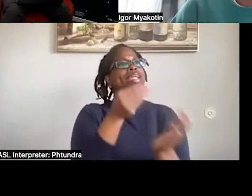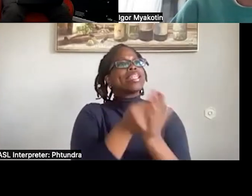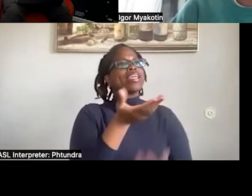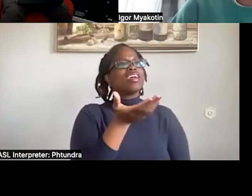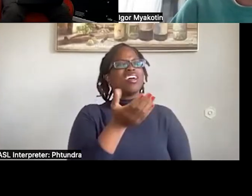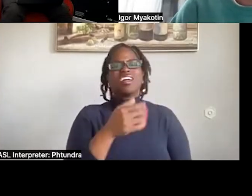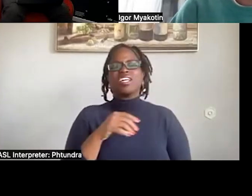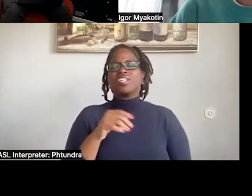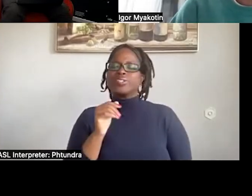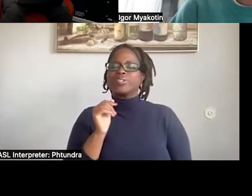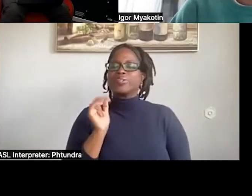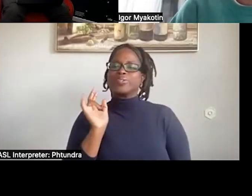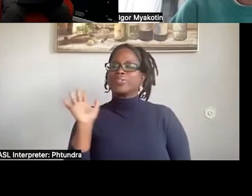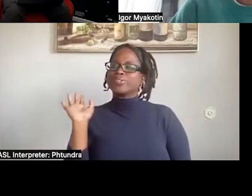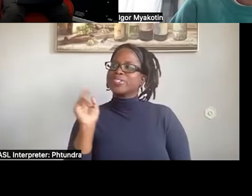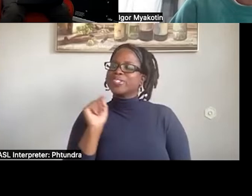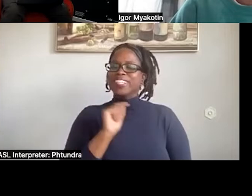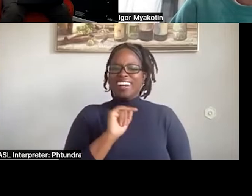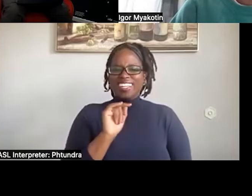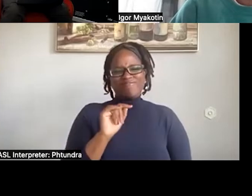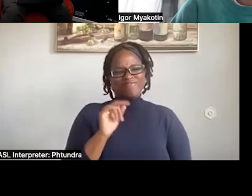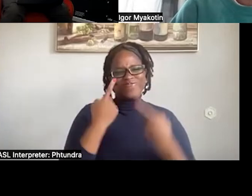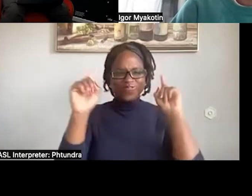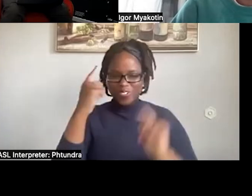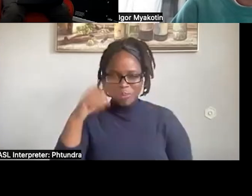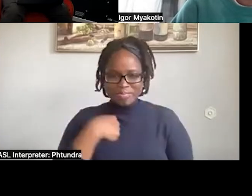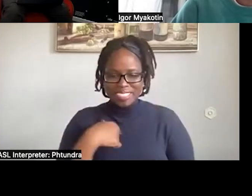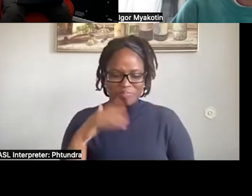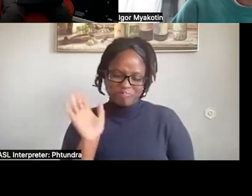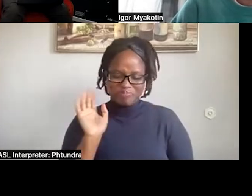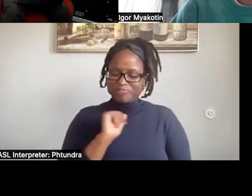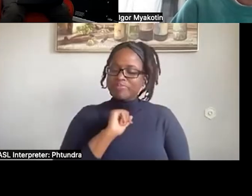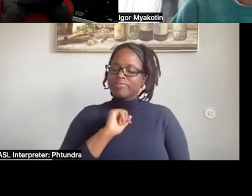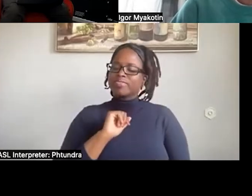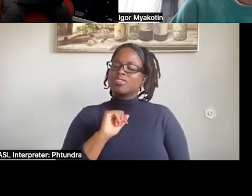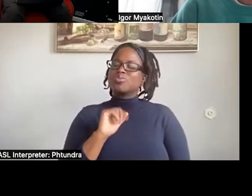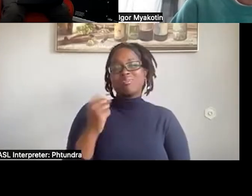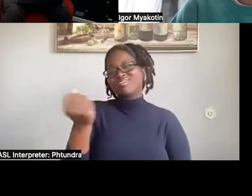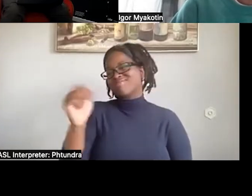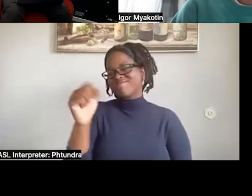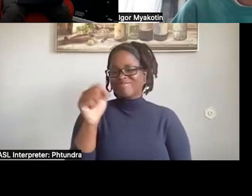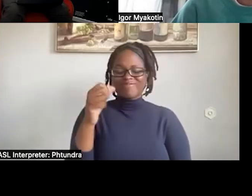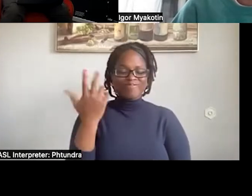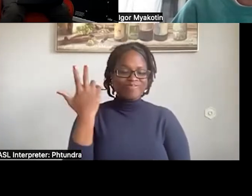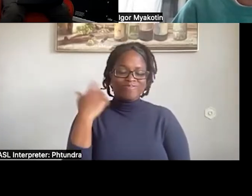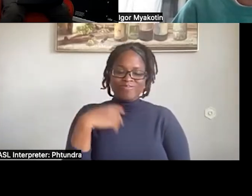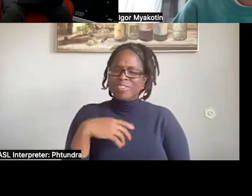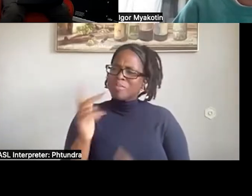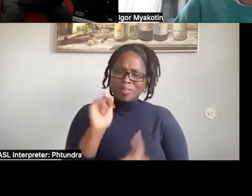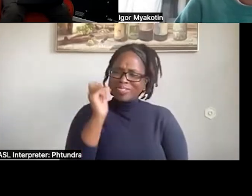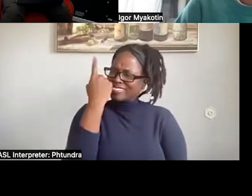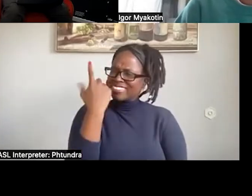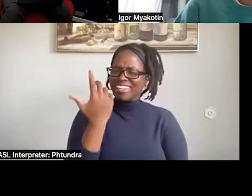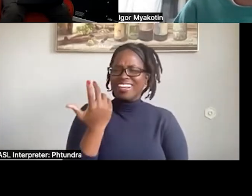be that rich otherwise. So that never worked for me, really. But yeah, like no understanding